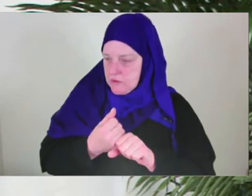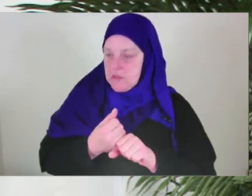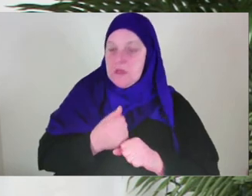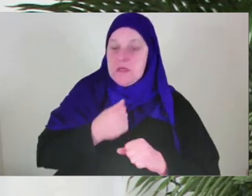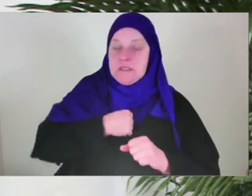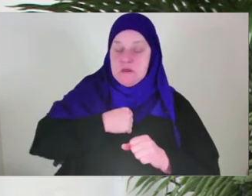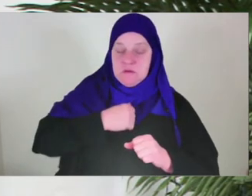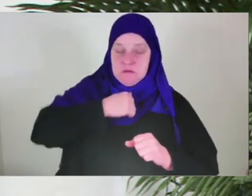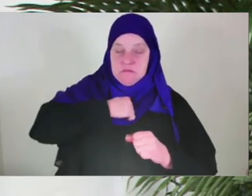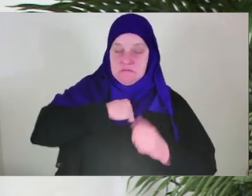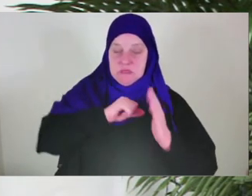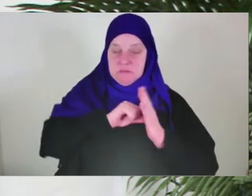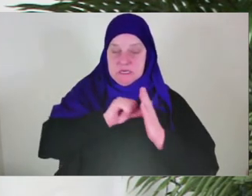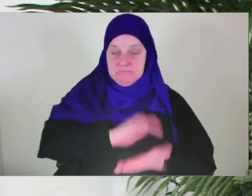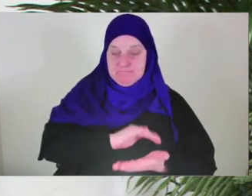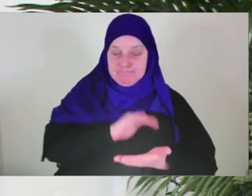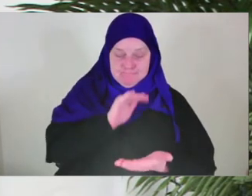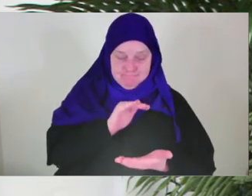again. Now,